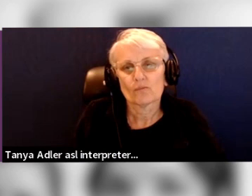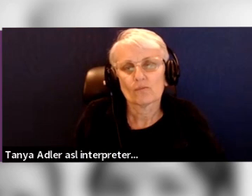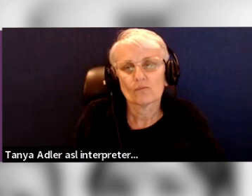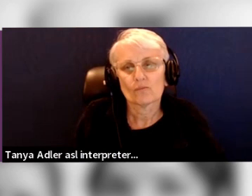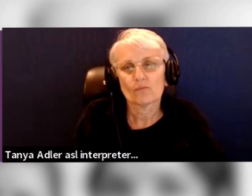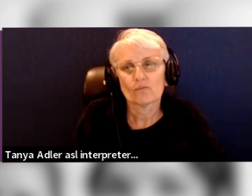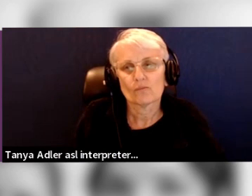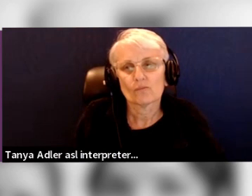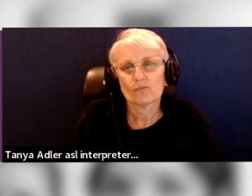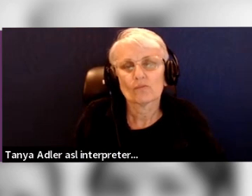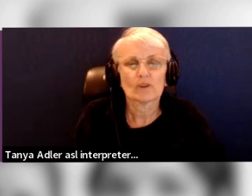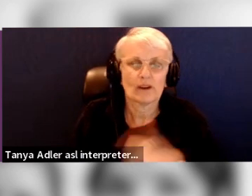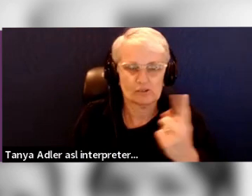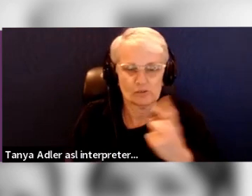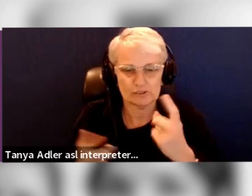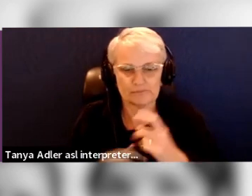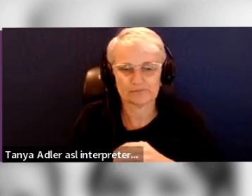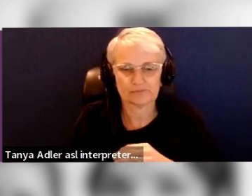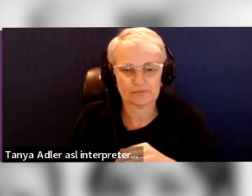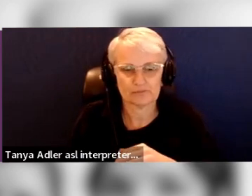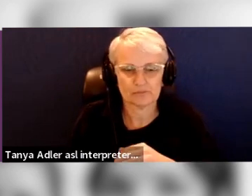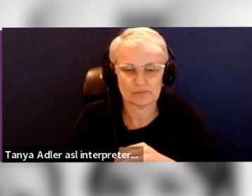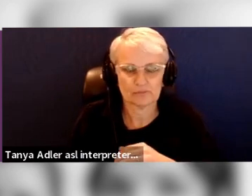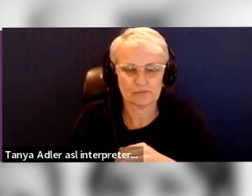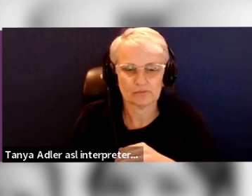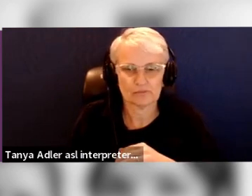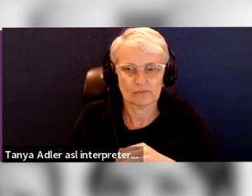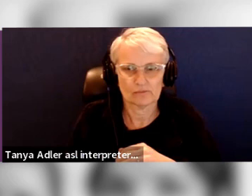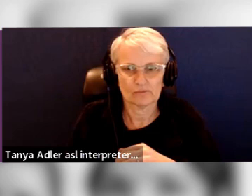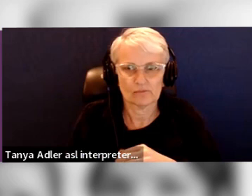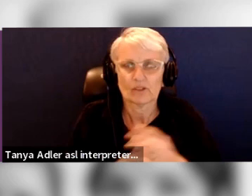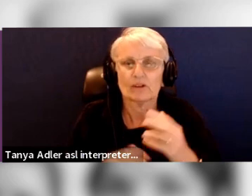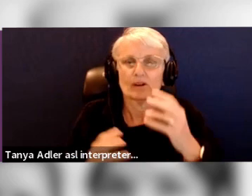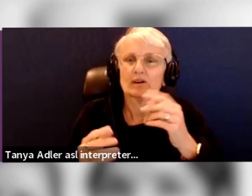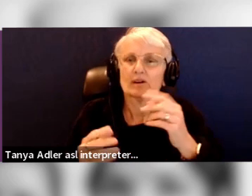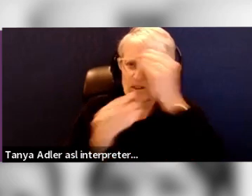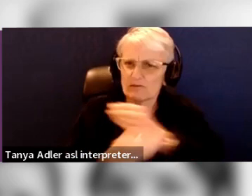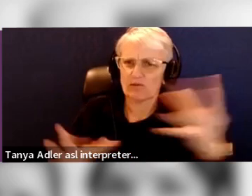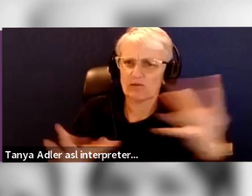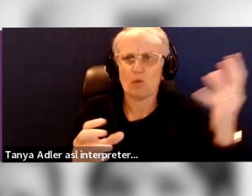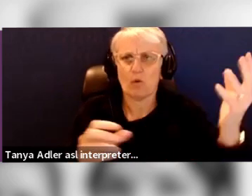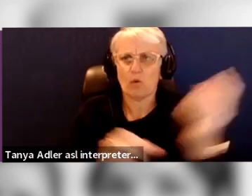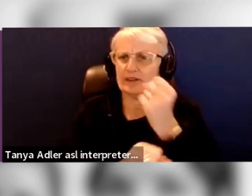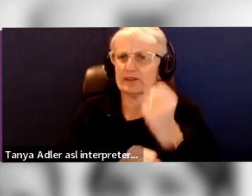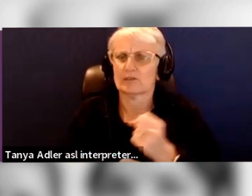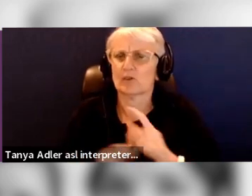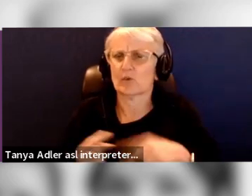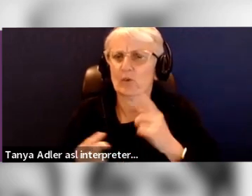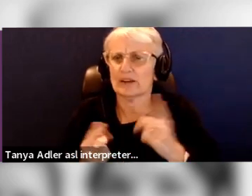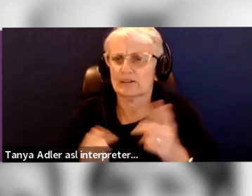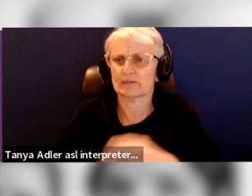A new question has just popped in. No problem. When will winners be announced? Good question. So